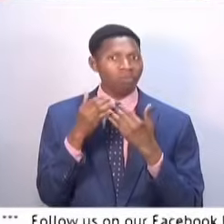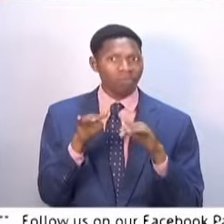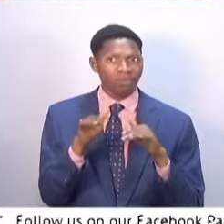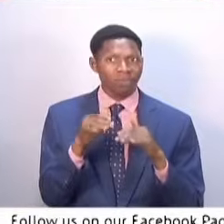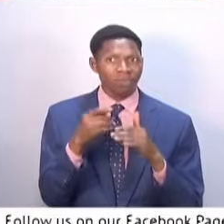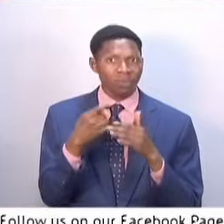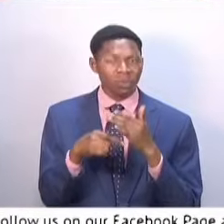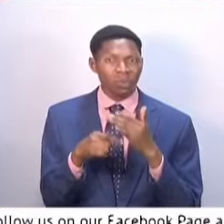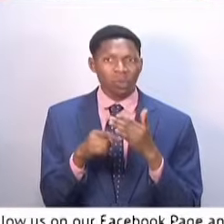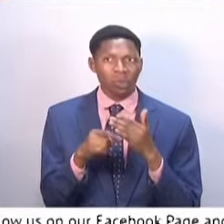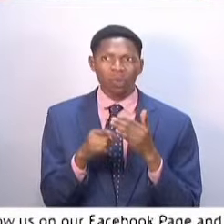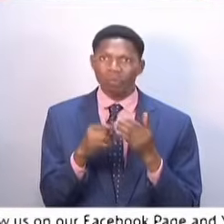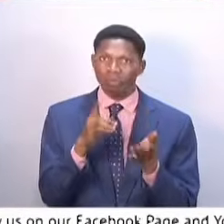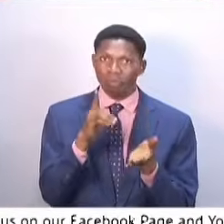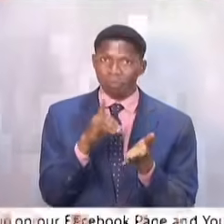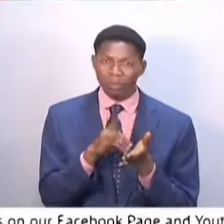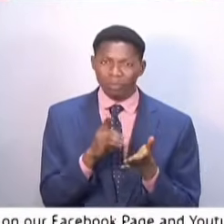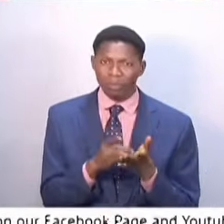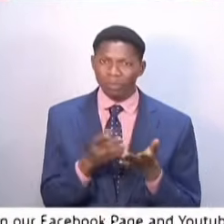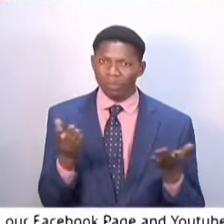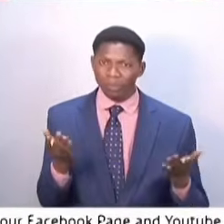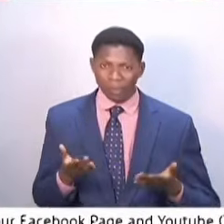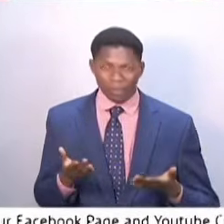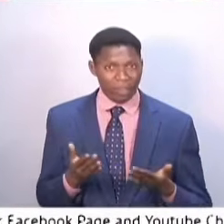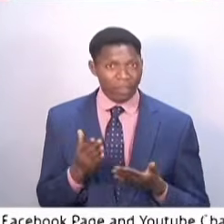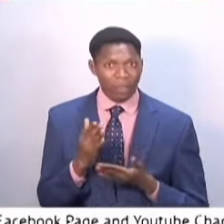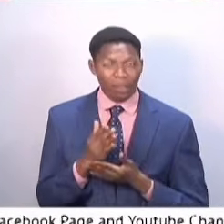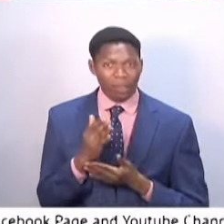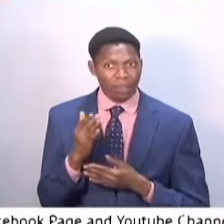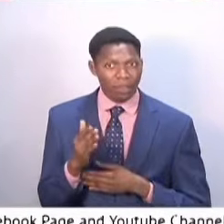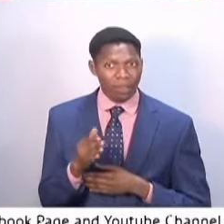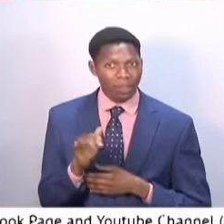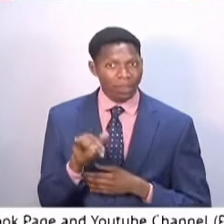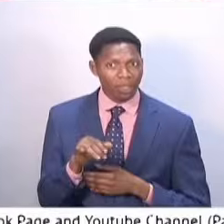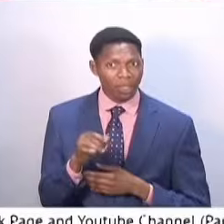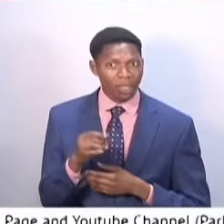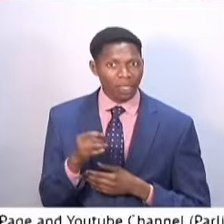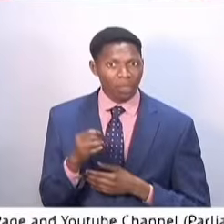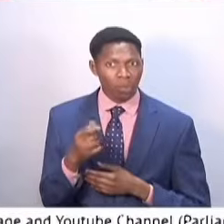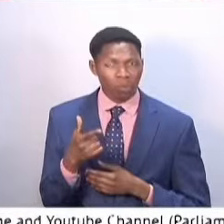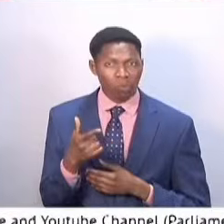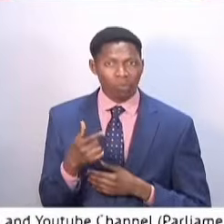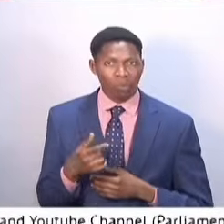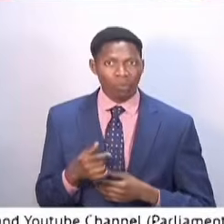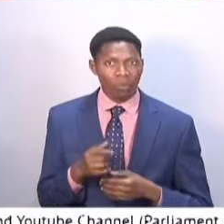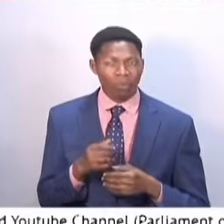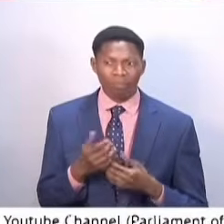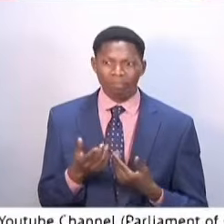of enough doctors is something that, as a nation,